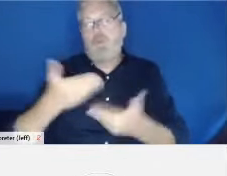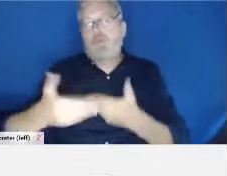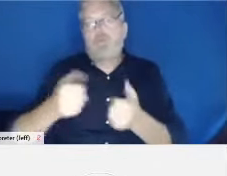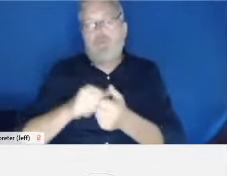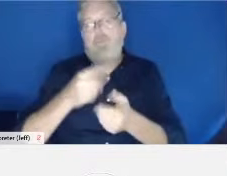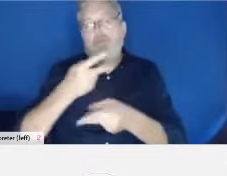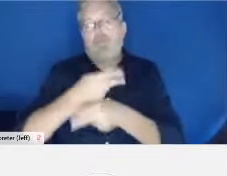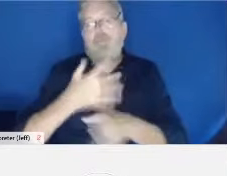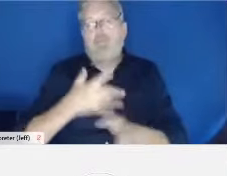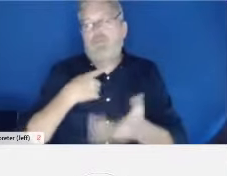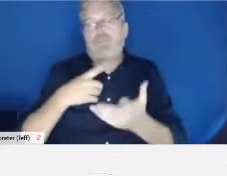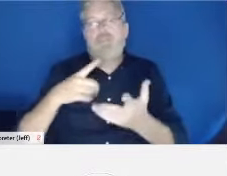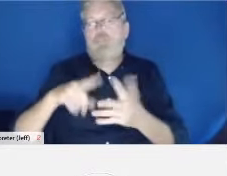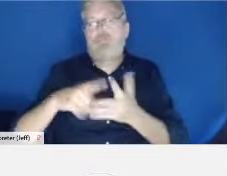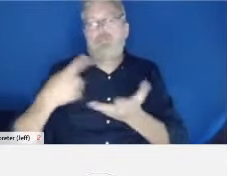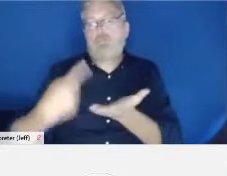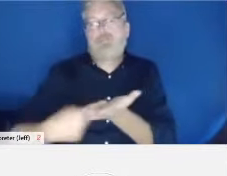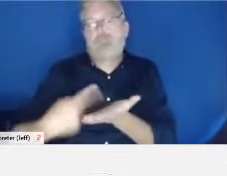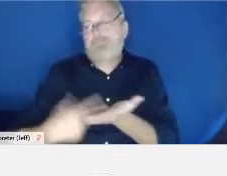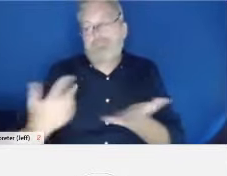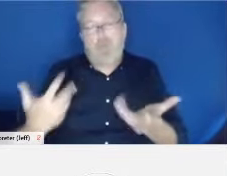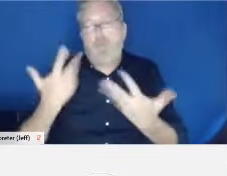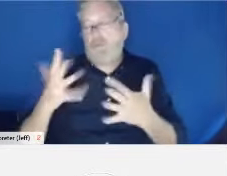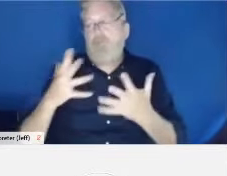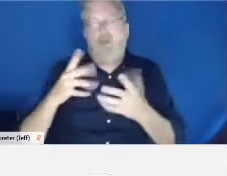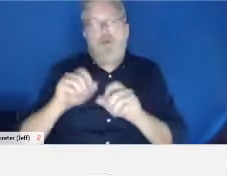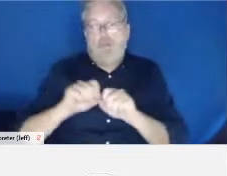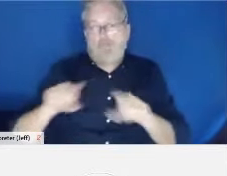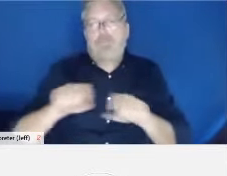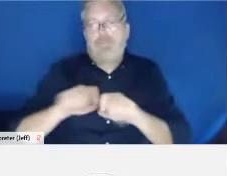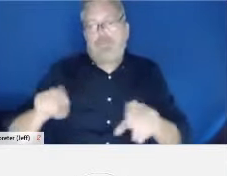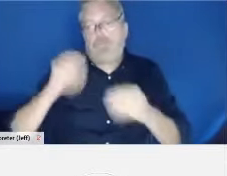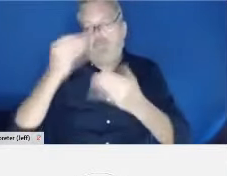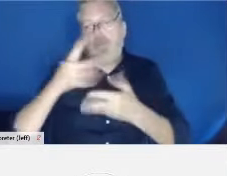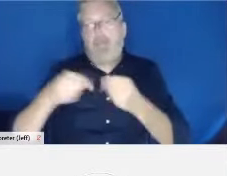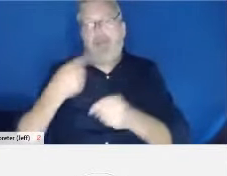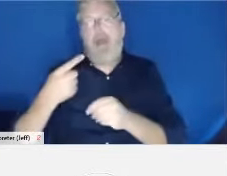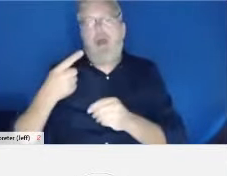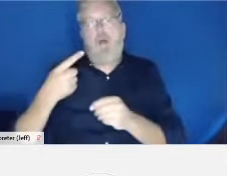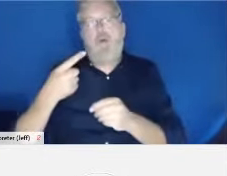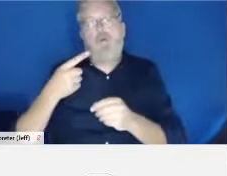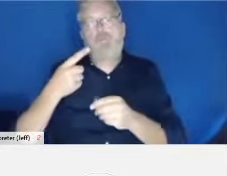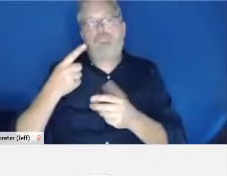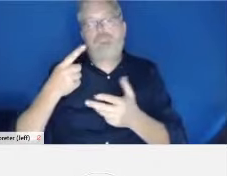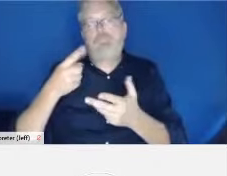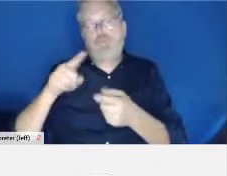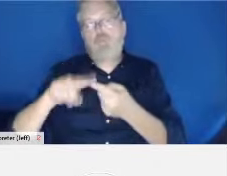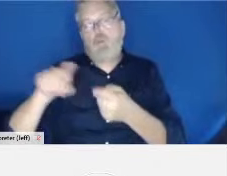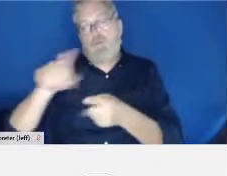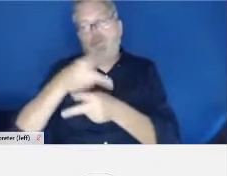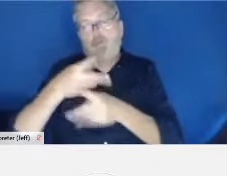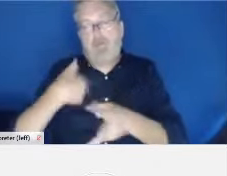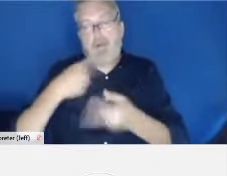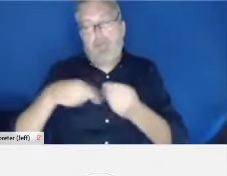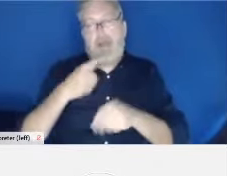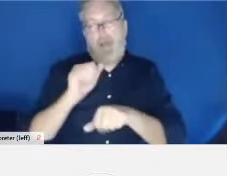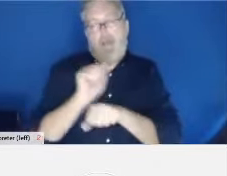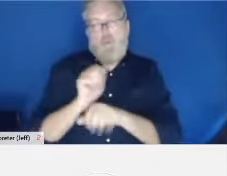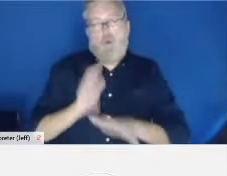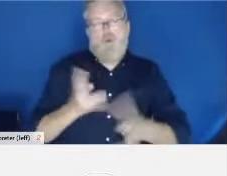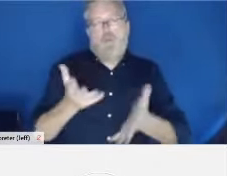is to have that conversation. It's lots of guidance to supervisors about employees requesting alternative work